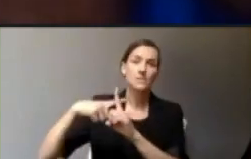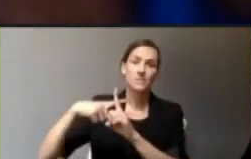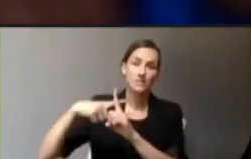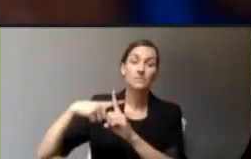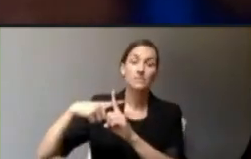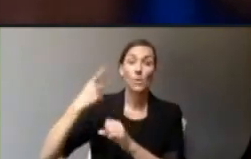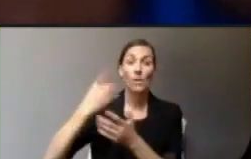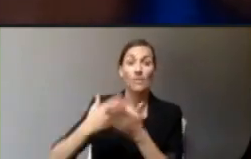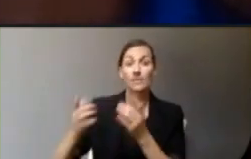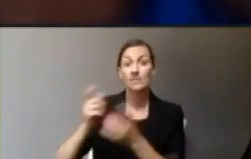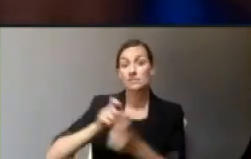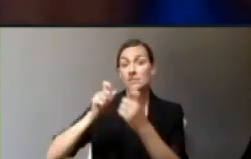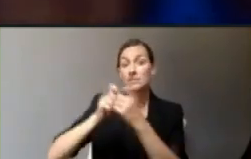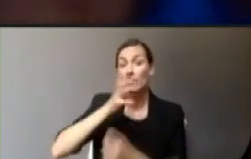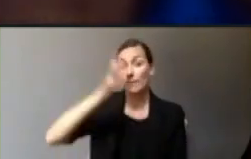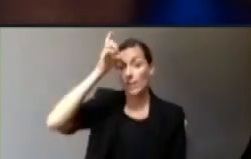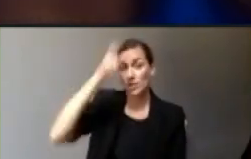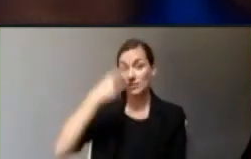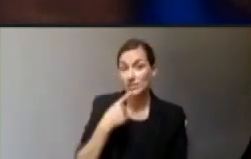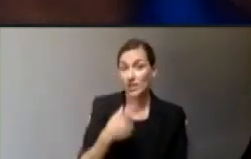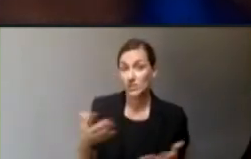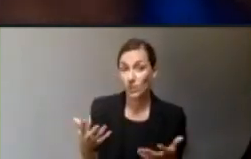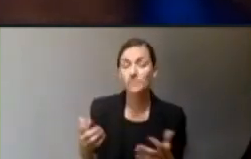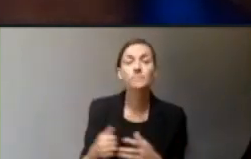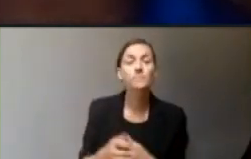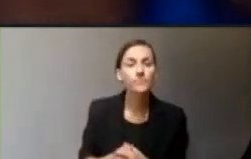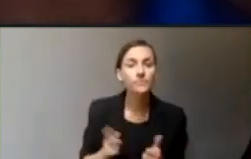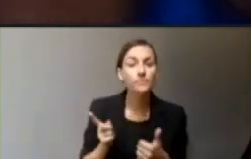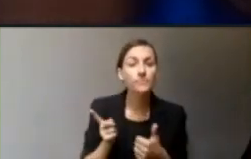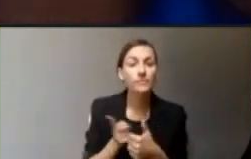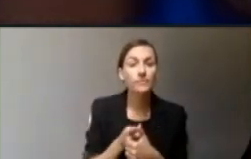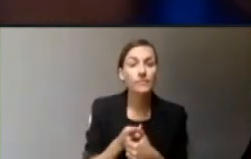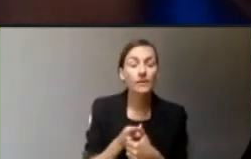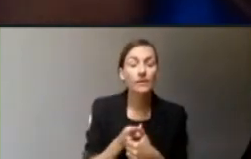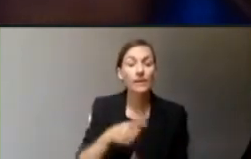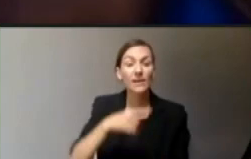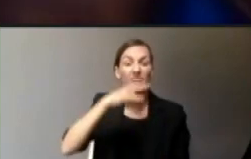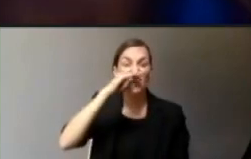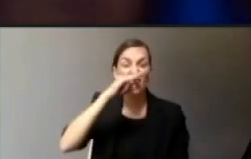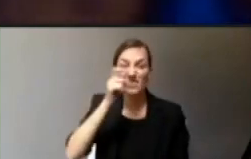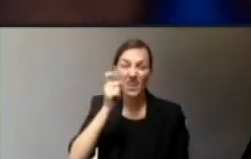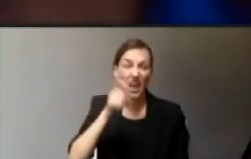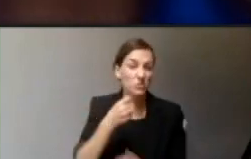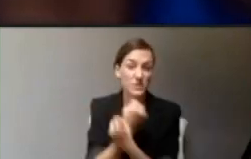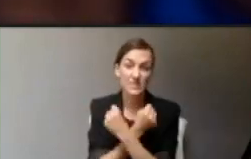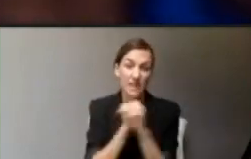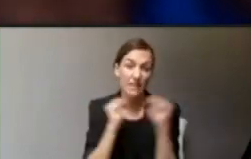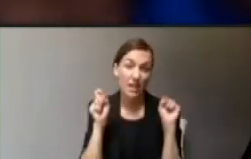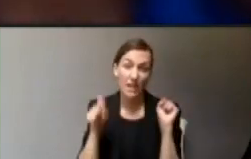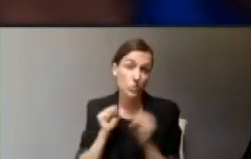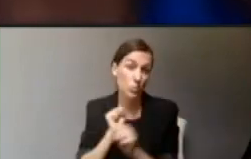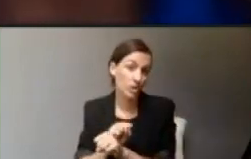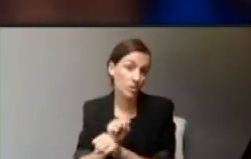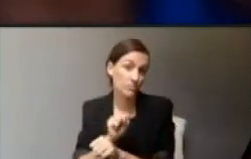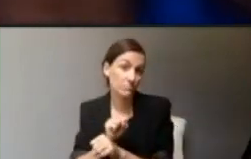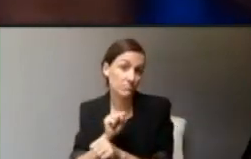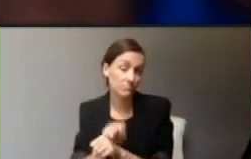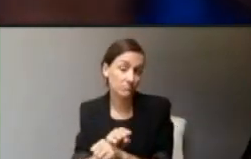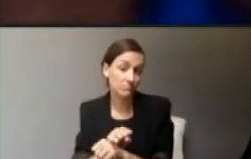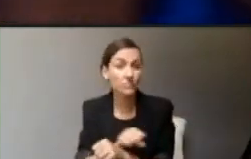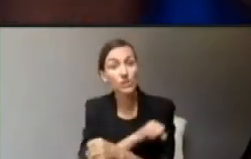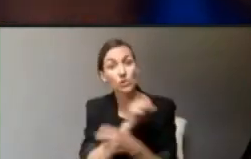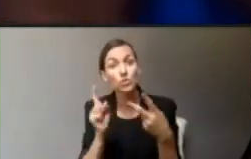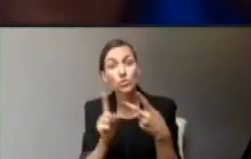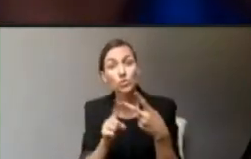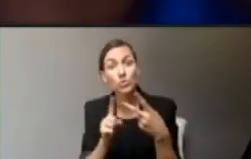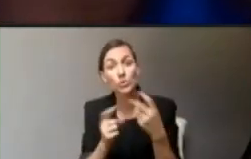heard specifically from parents is, one, they needed their kids to be safe because they had to work. Two, there were many children who wanted to go back